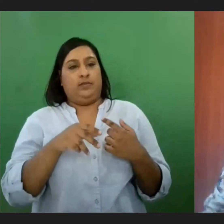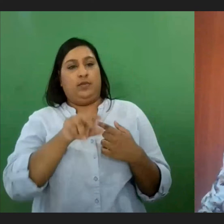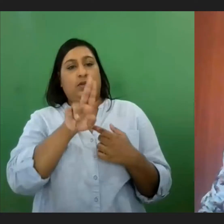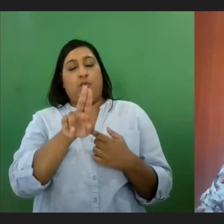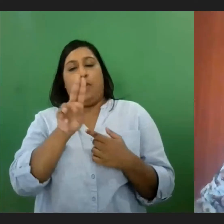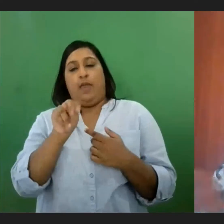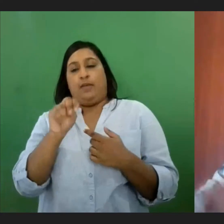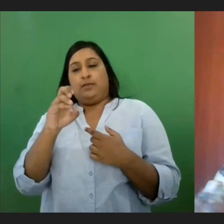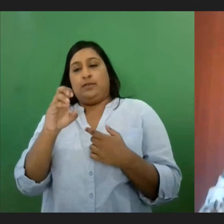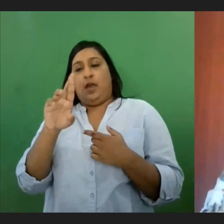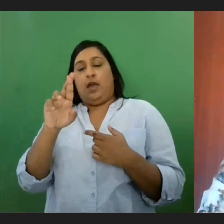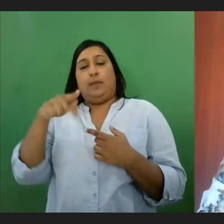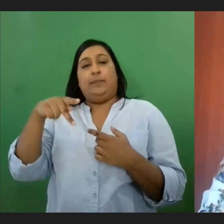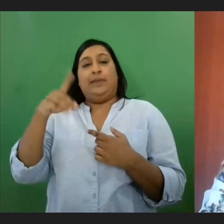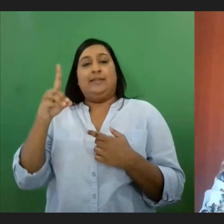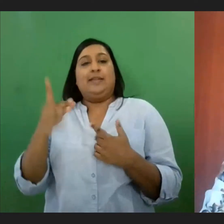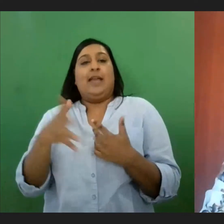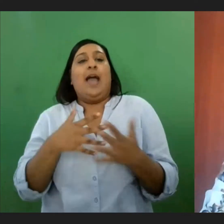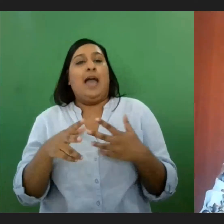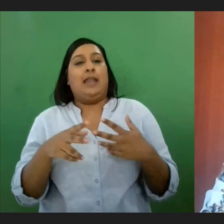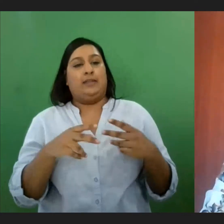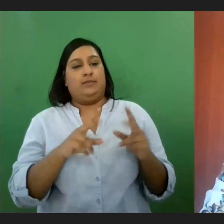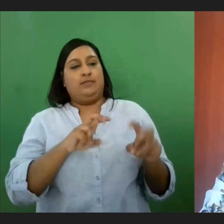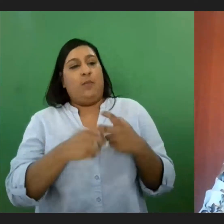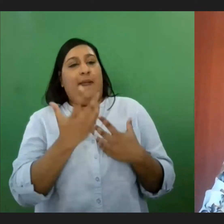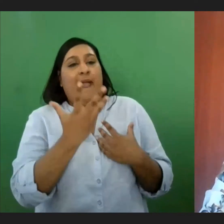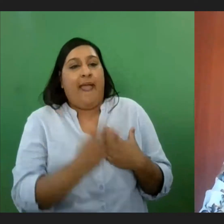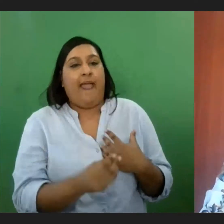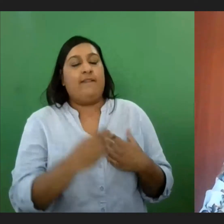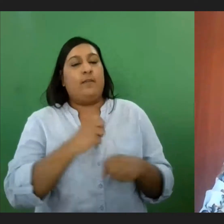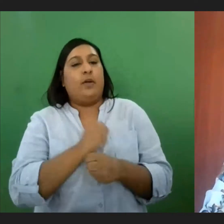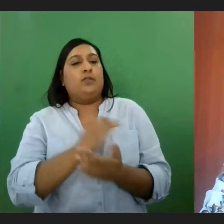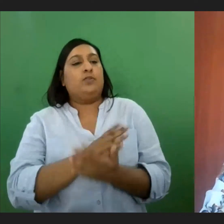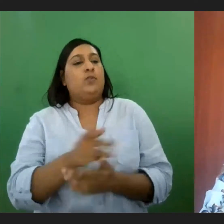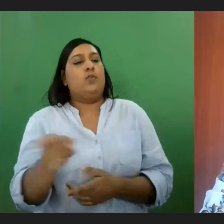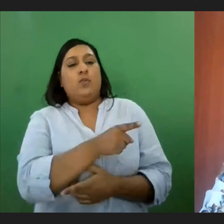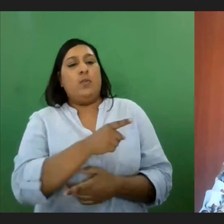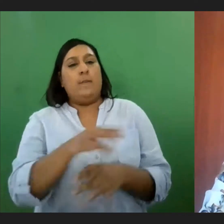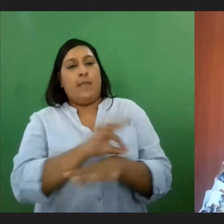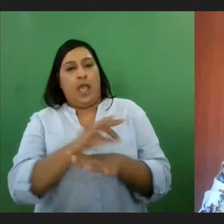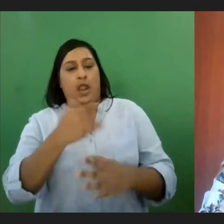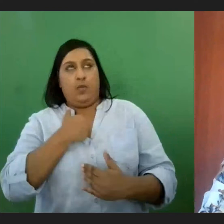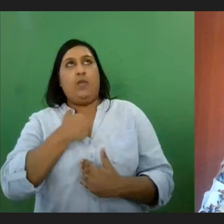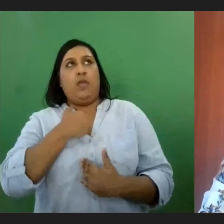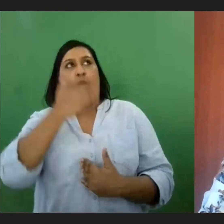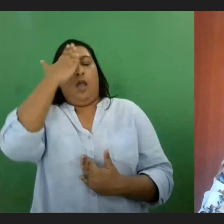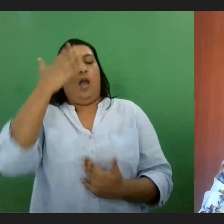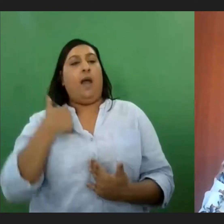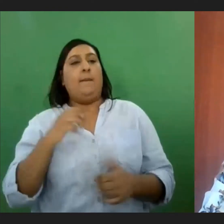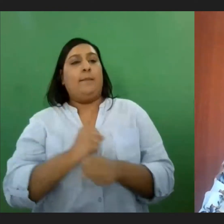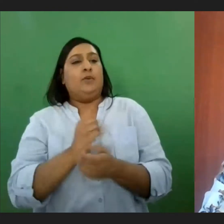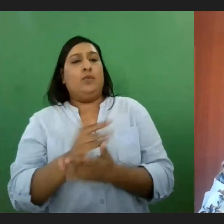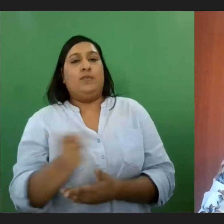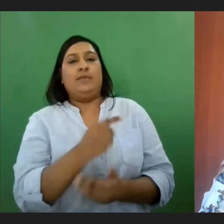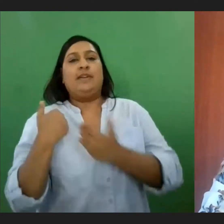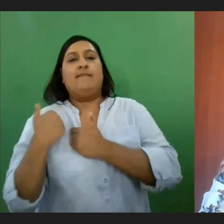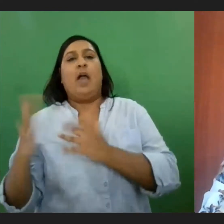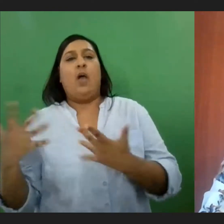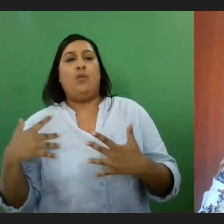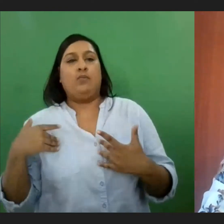UNCRPD. The Department of Cooperative Governance and Traditional Affairs issued Regulation